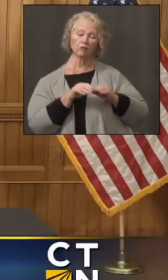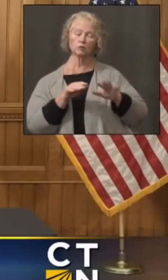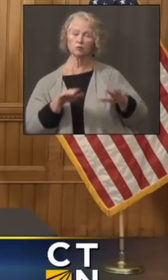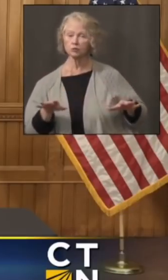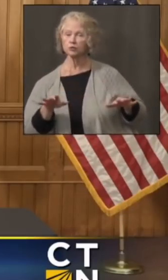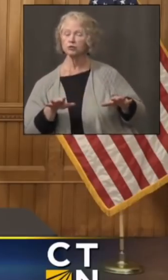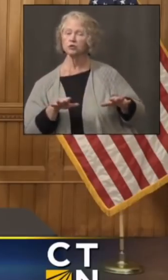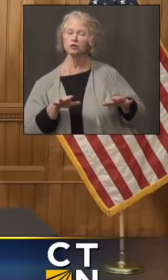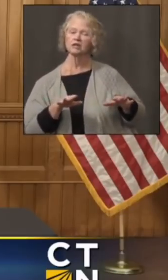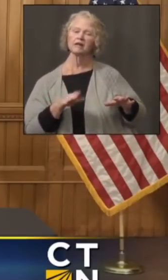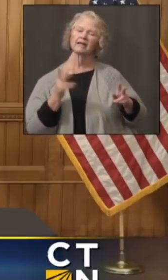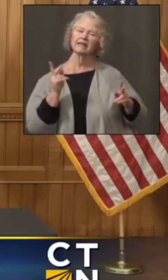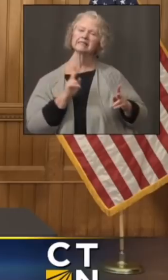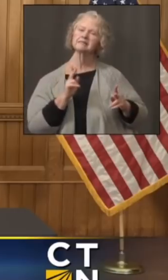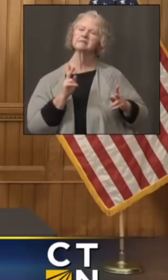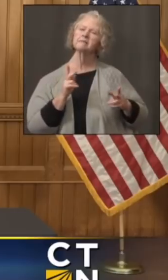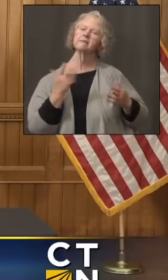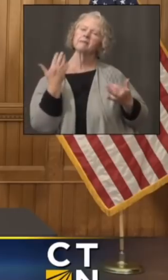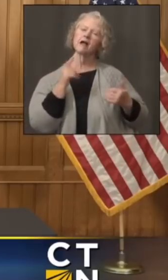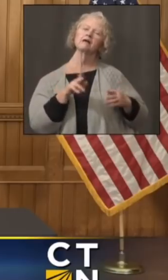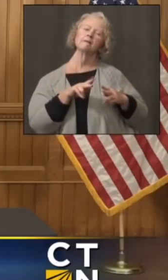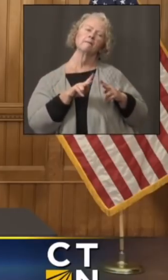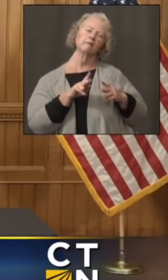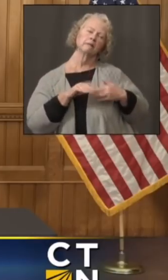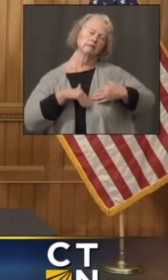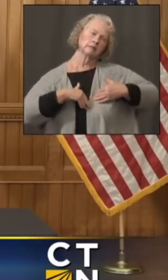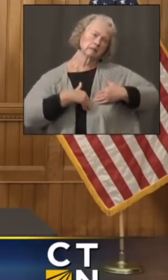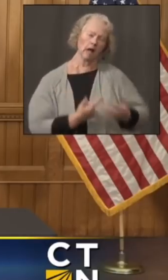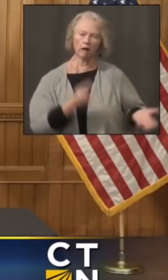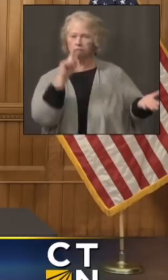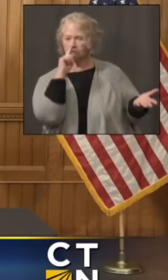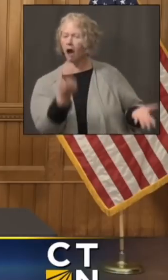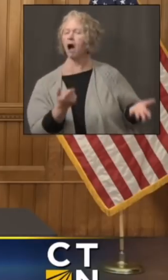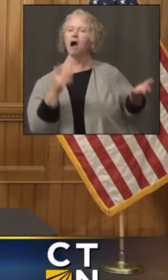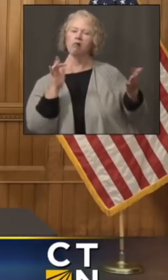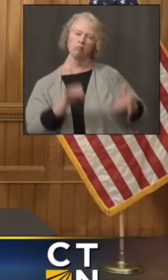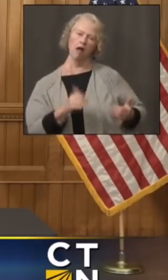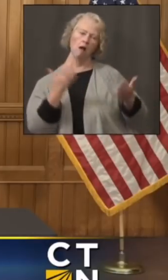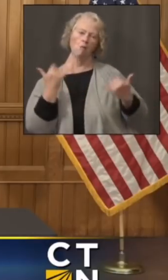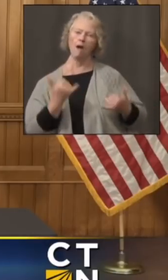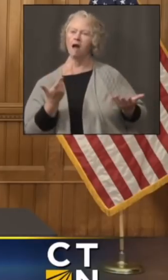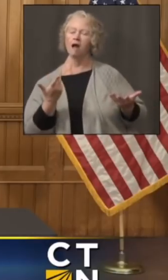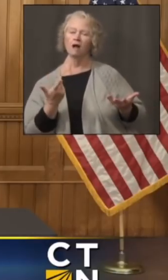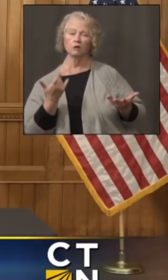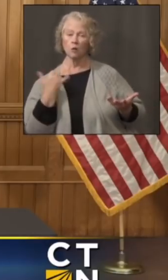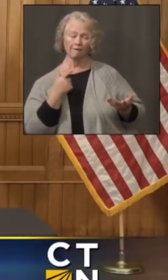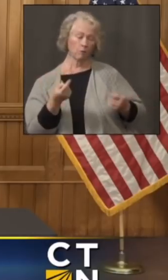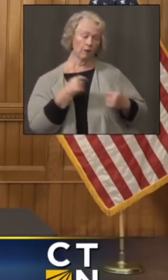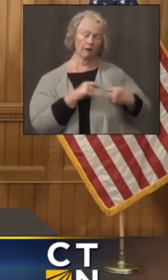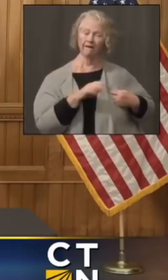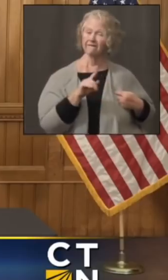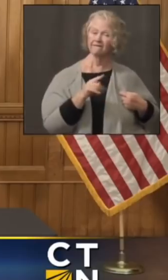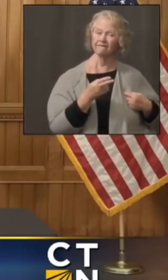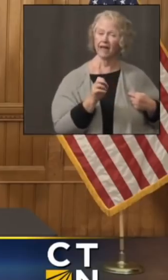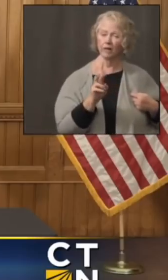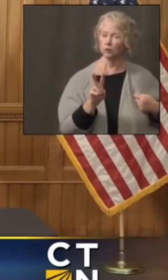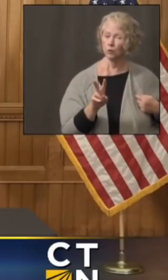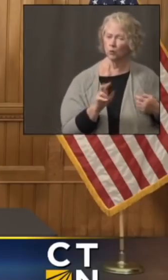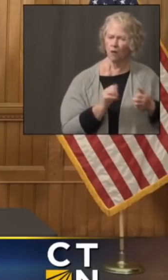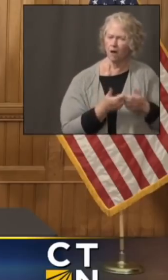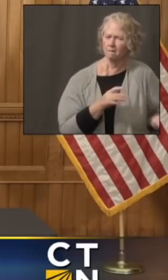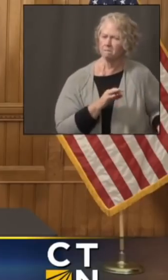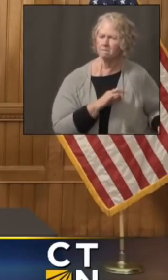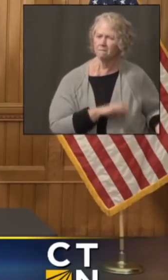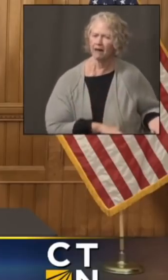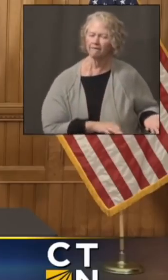COVID fatigue and private gatherings. So if that is still the case, how is it that going back to phase 2 helps in any way? I